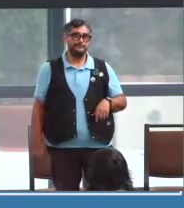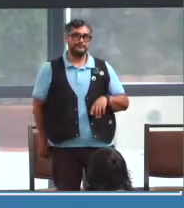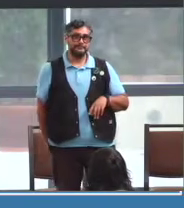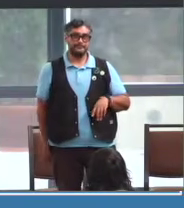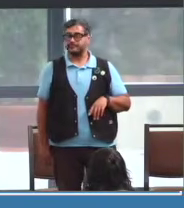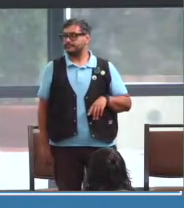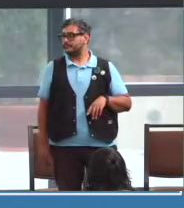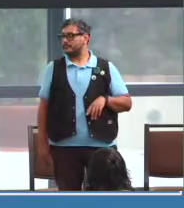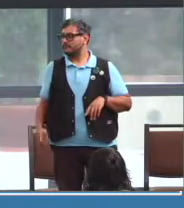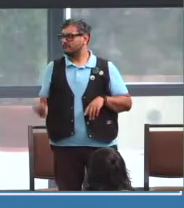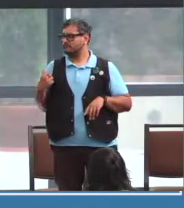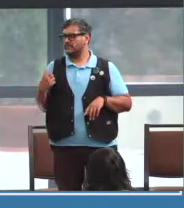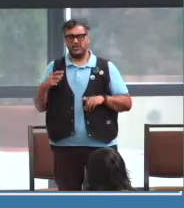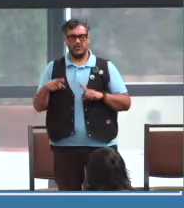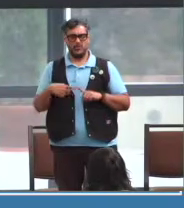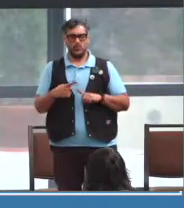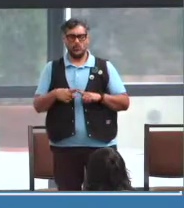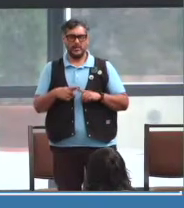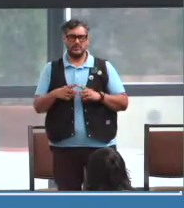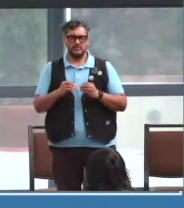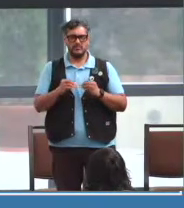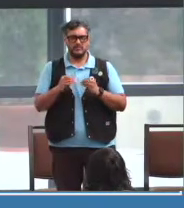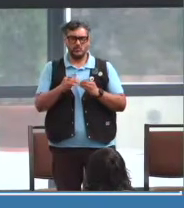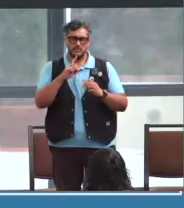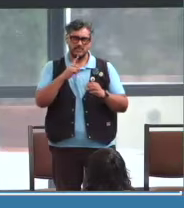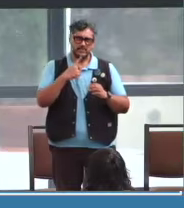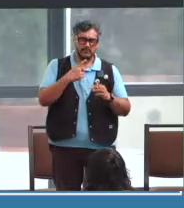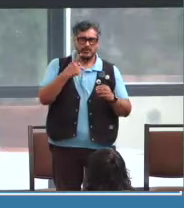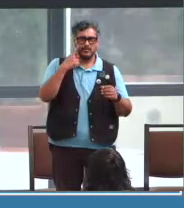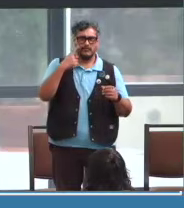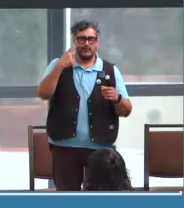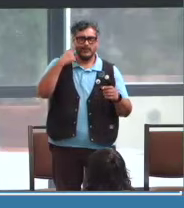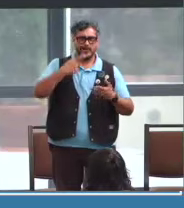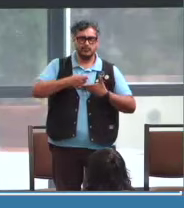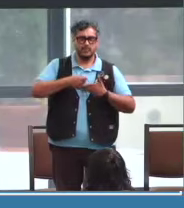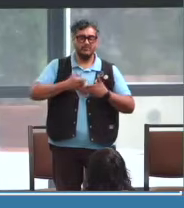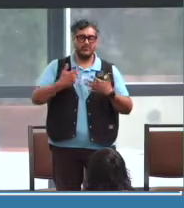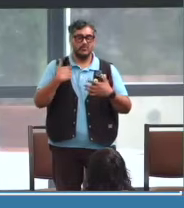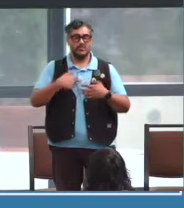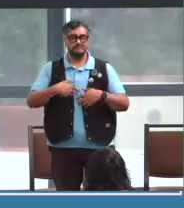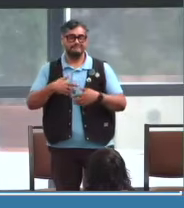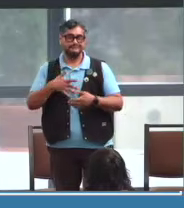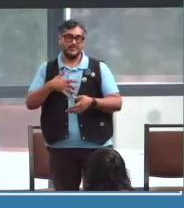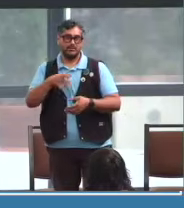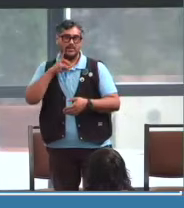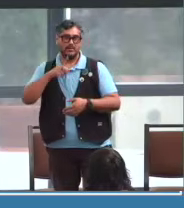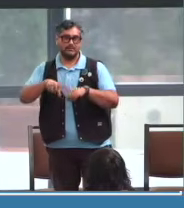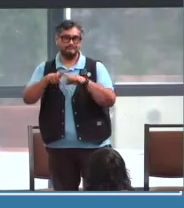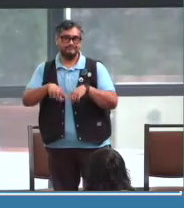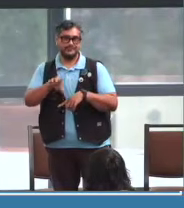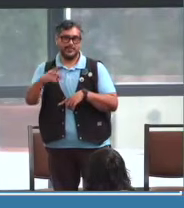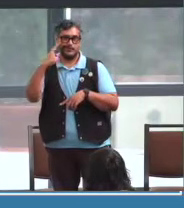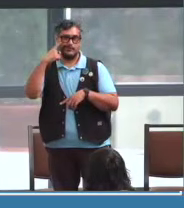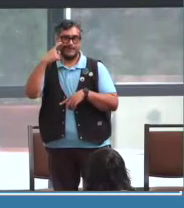And when to escalate for dry eye treatment, we rely on our ophthalmologist for this. So you start with the artificial tears, we go with